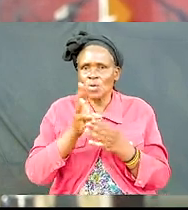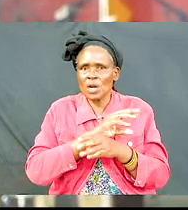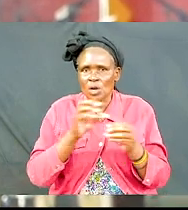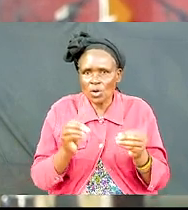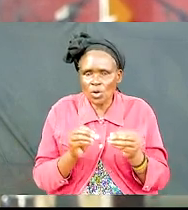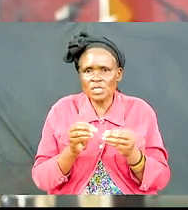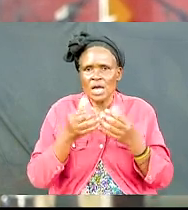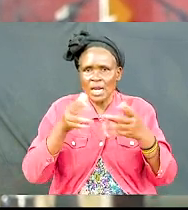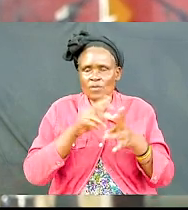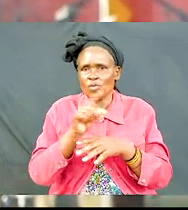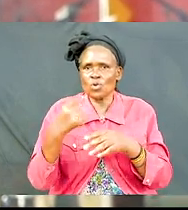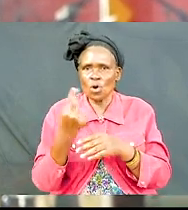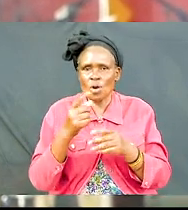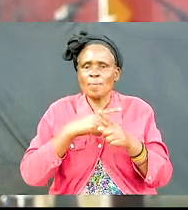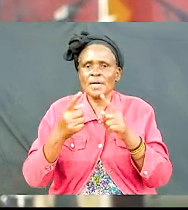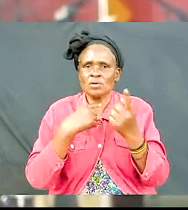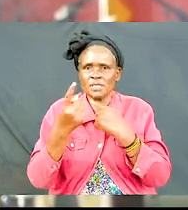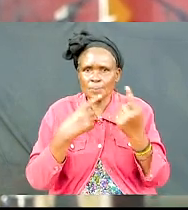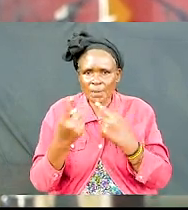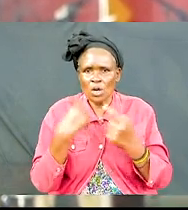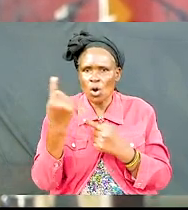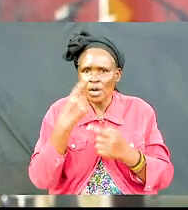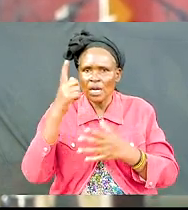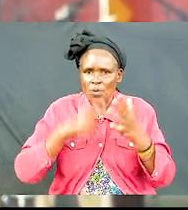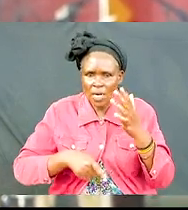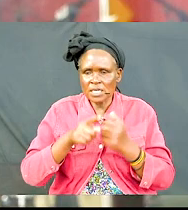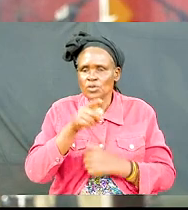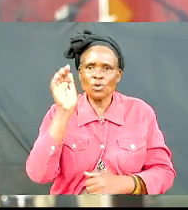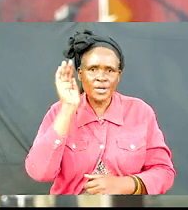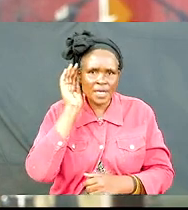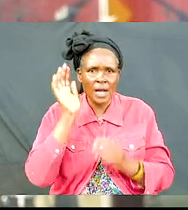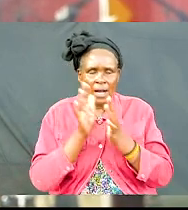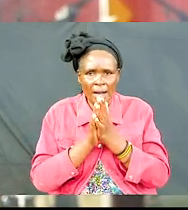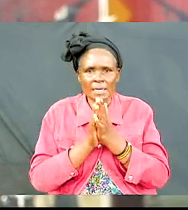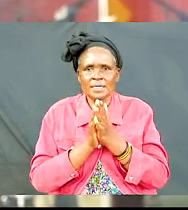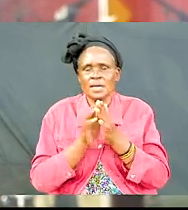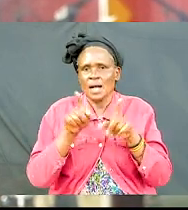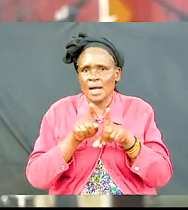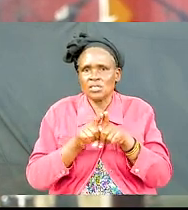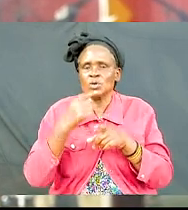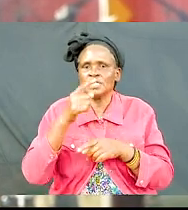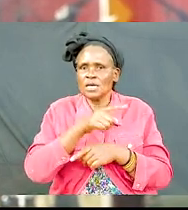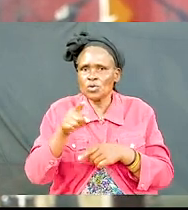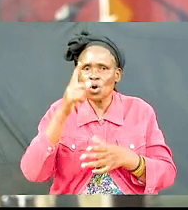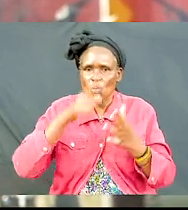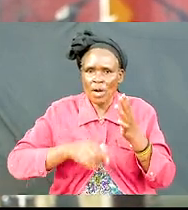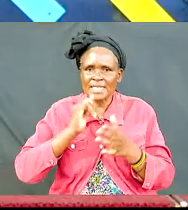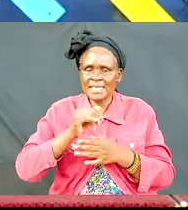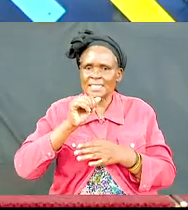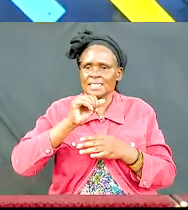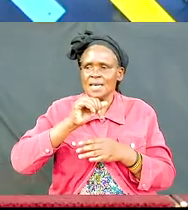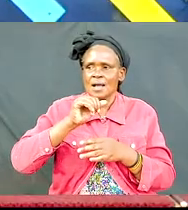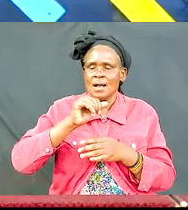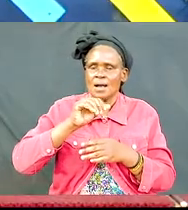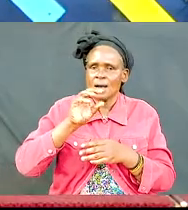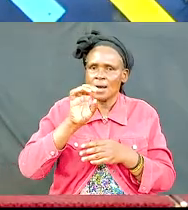his own. He will speak only what he hears, and he will tell you what is yet to come.